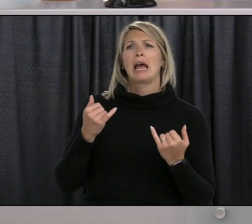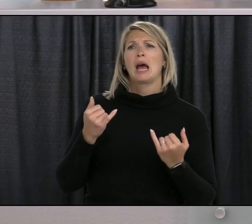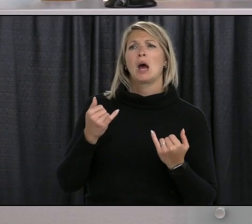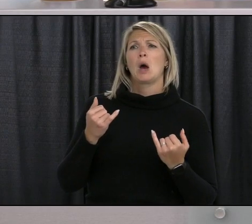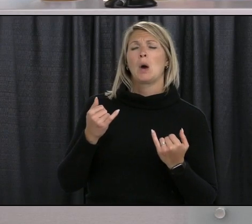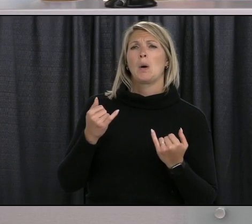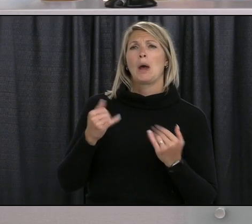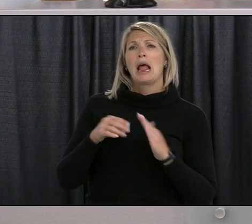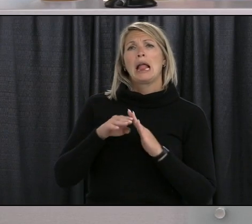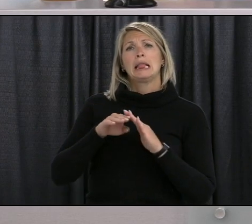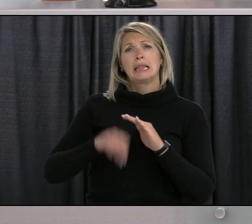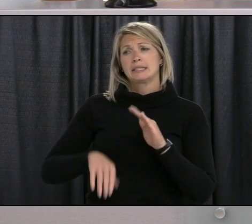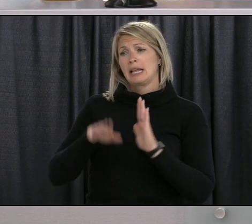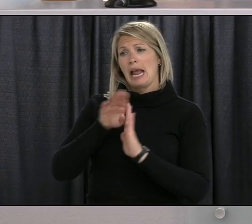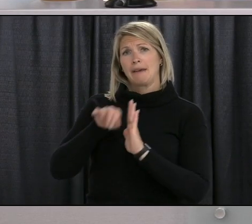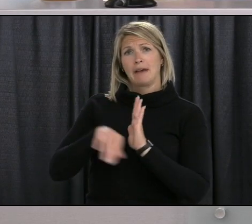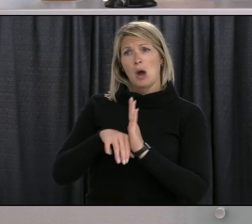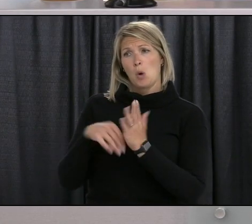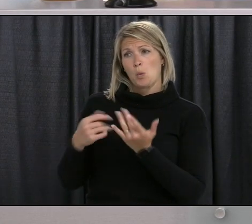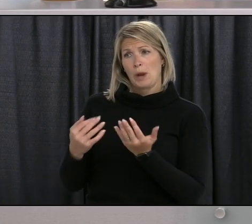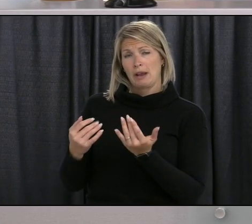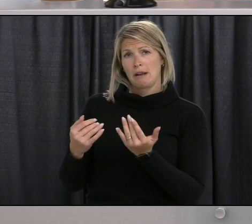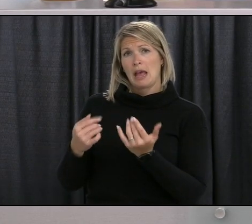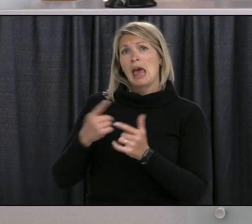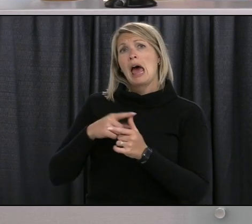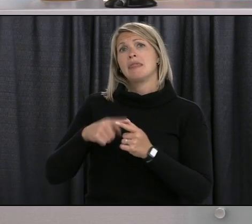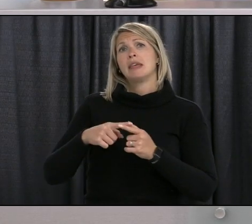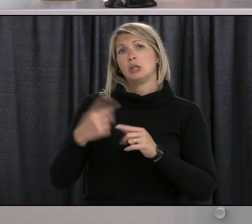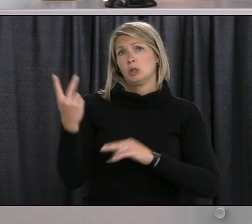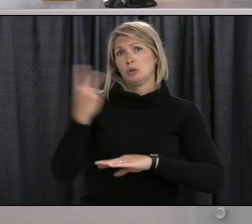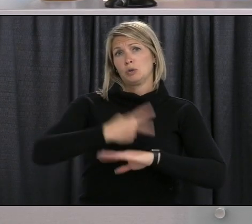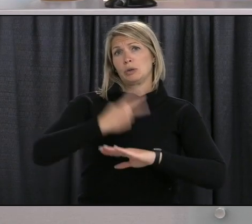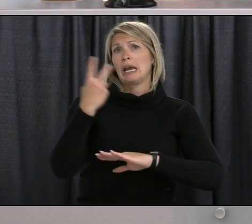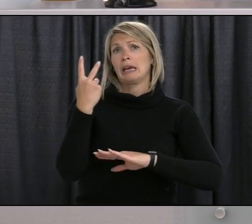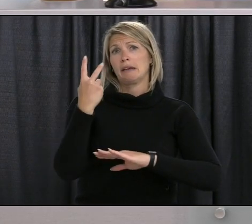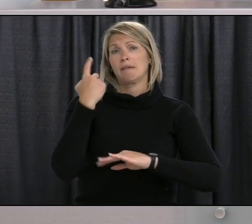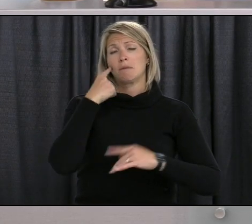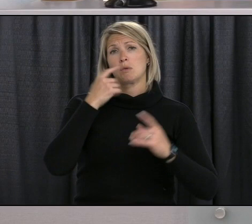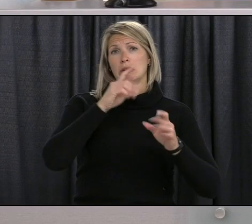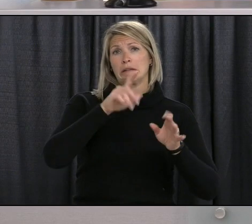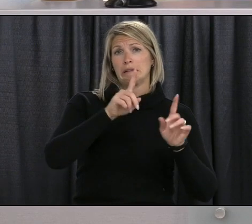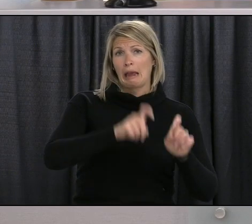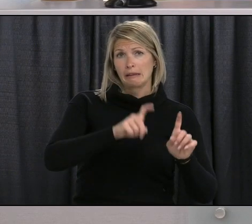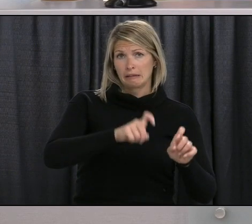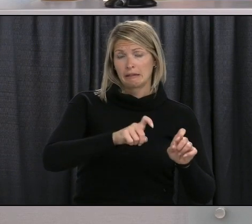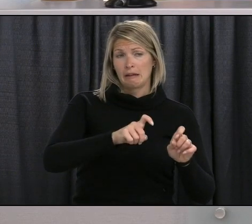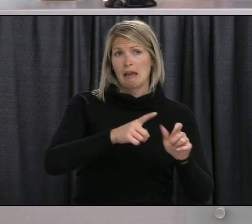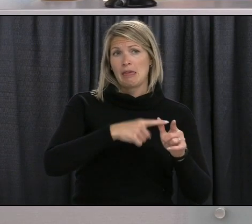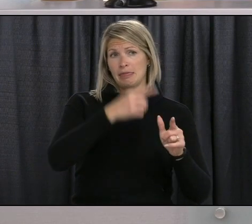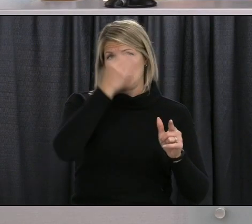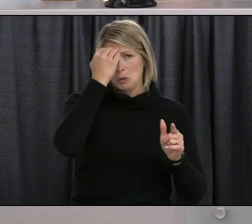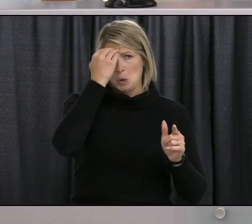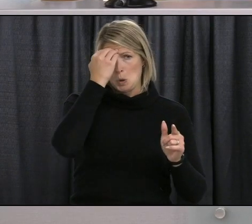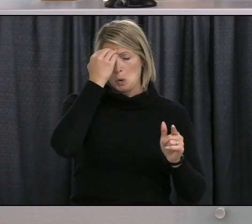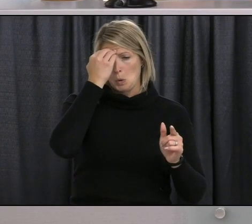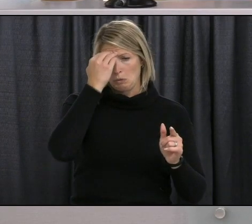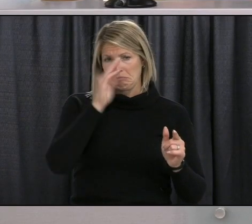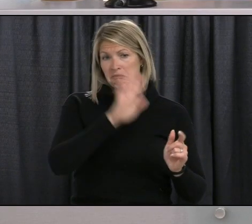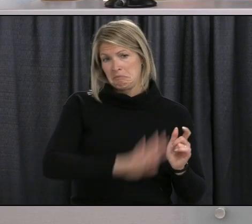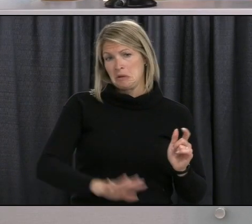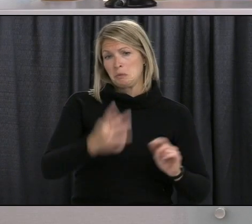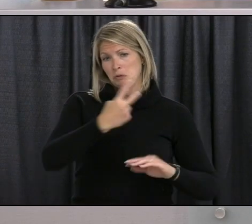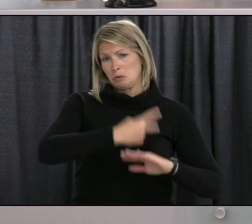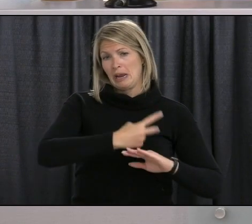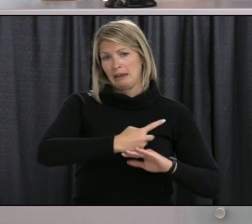longer than 48 hours to get the test done, or 48 hours to get the test back. Because if if you go at day 5, it takes 48 hours